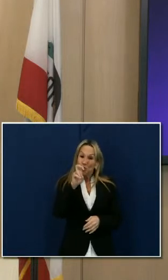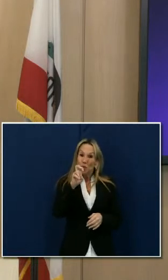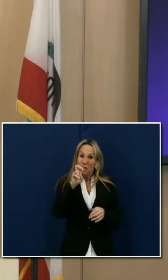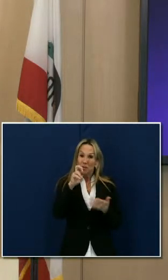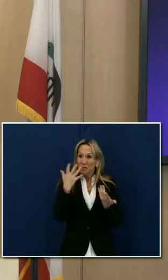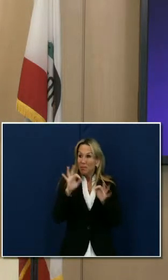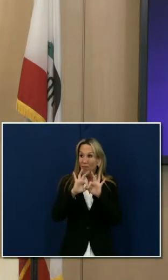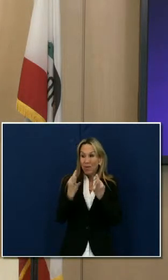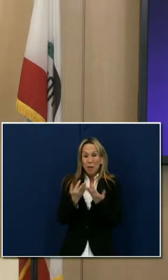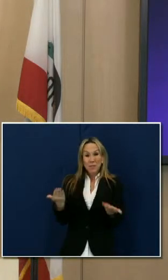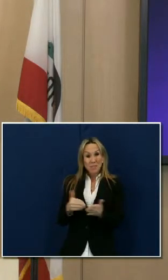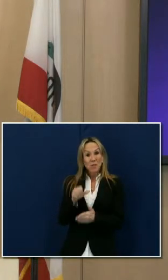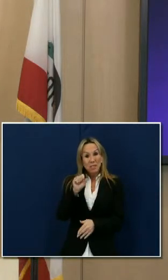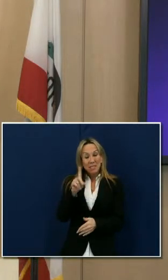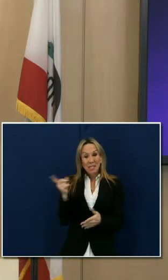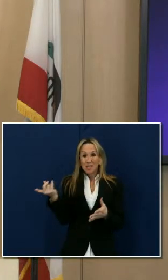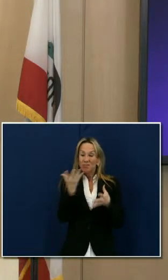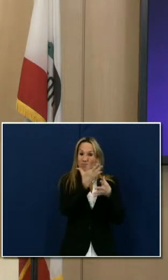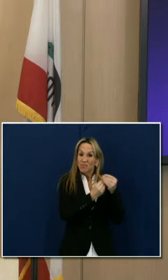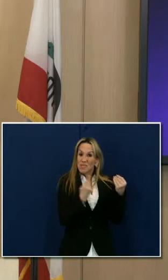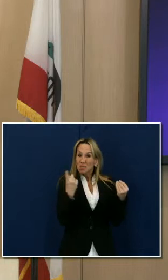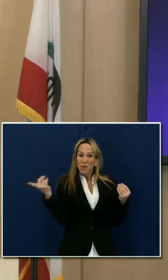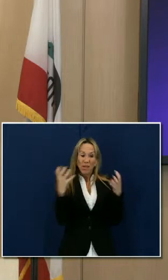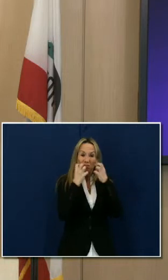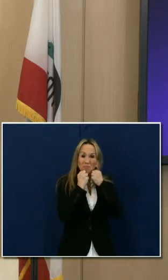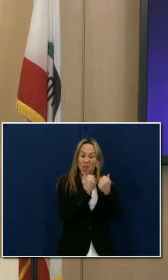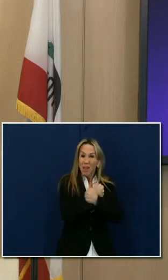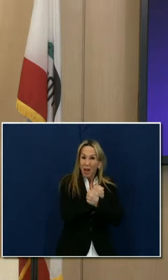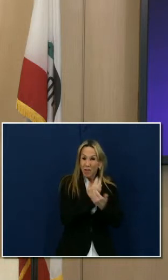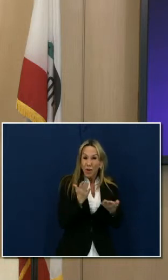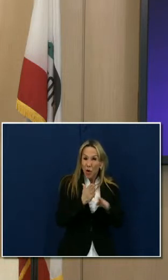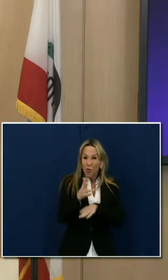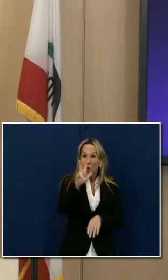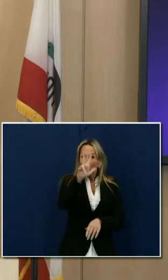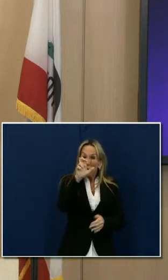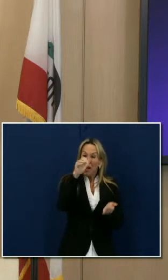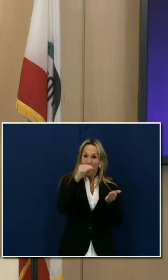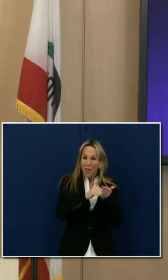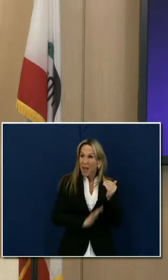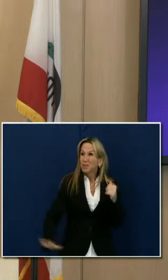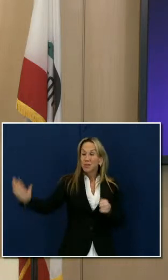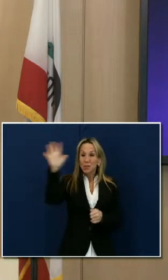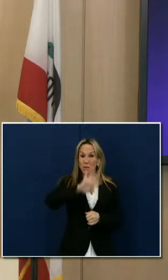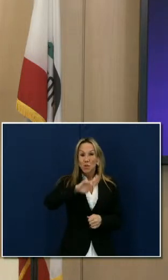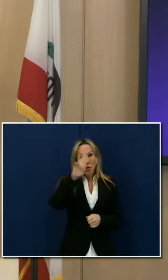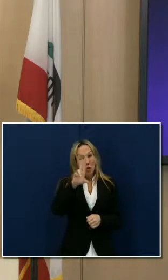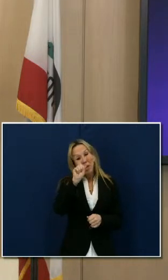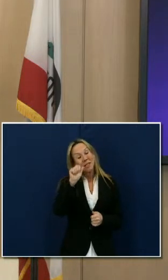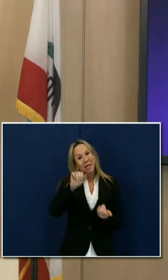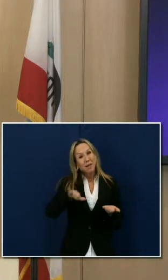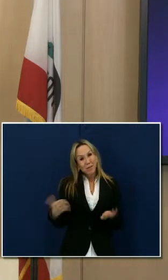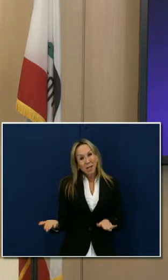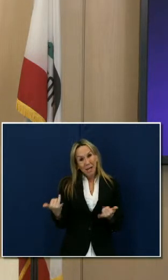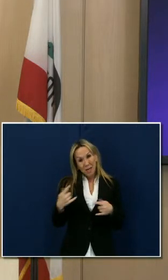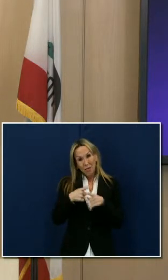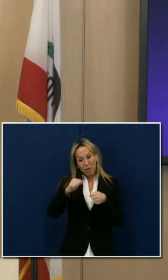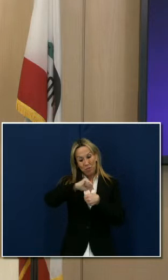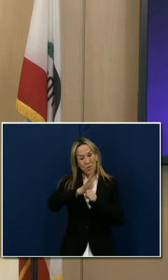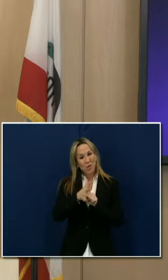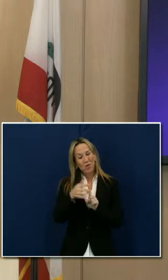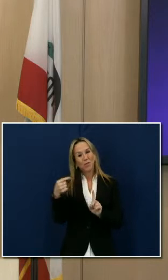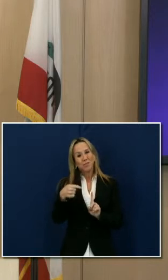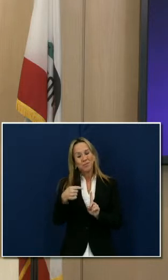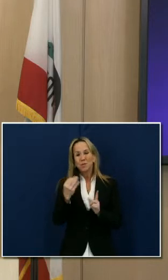loved one from COVID-19, more than 300,000 across our country. We have to take action